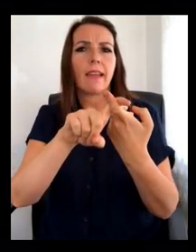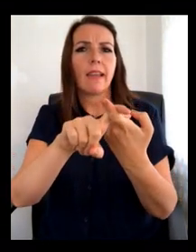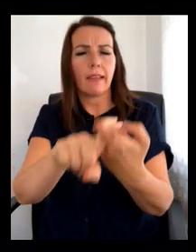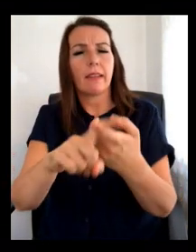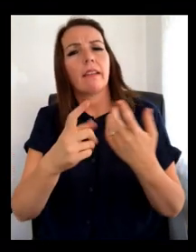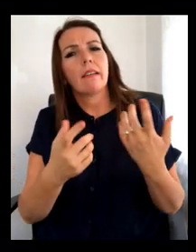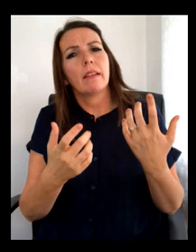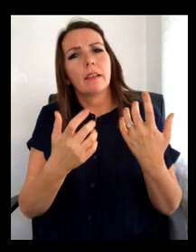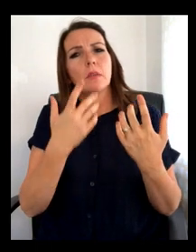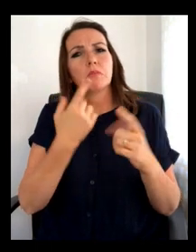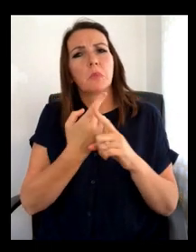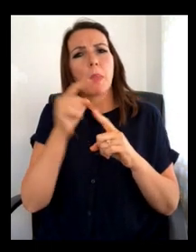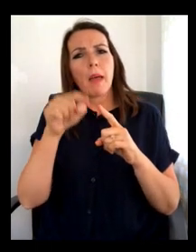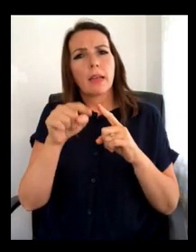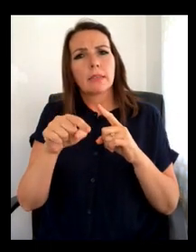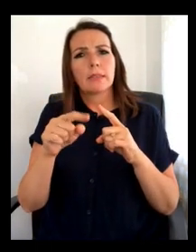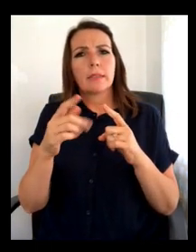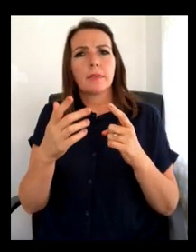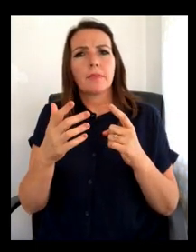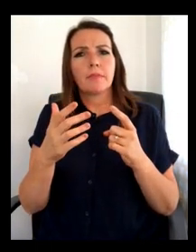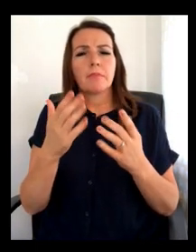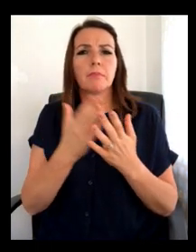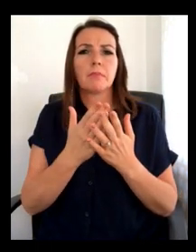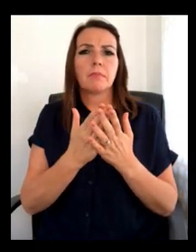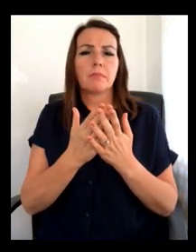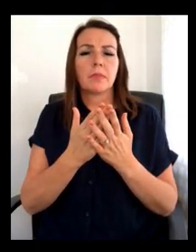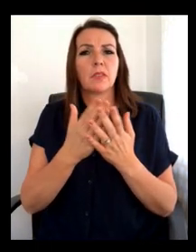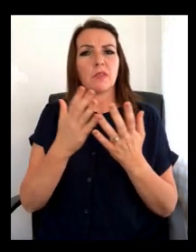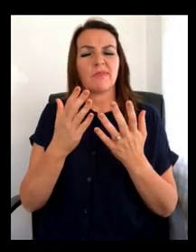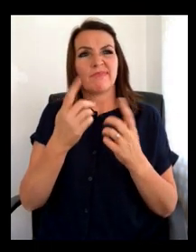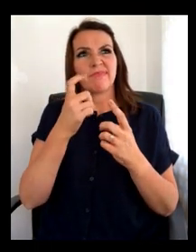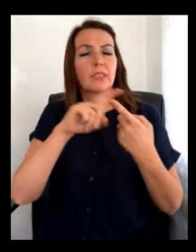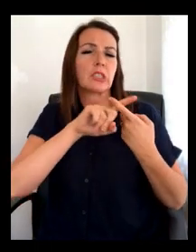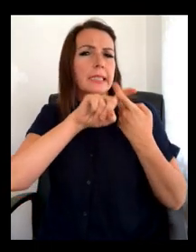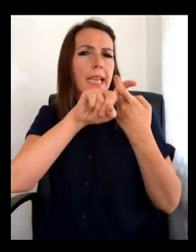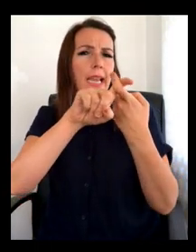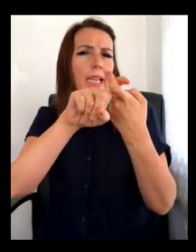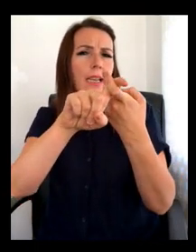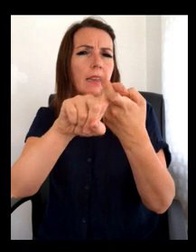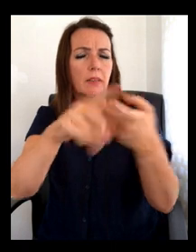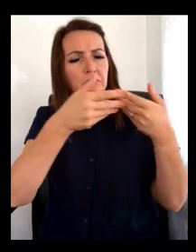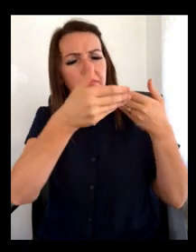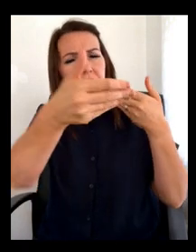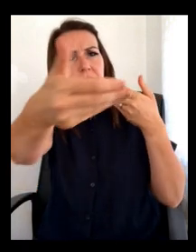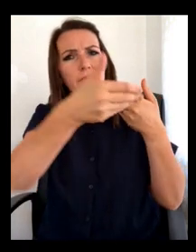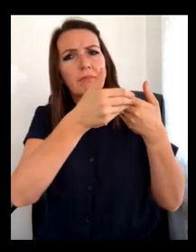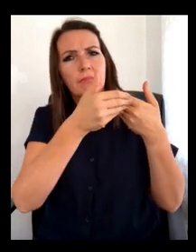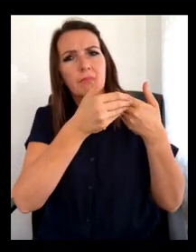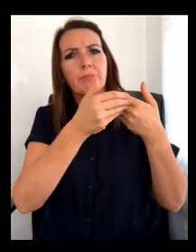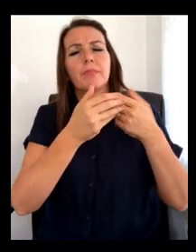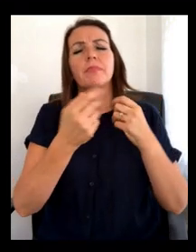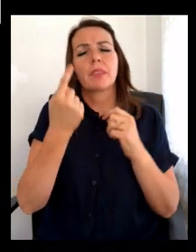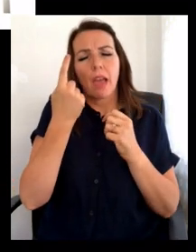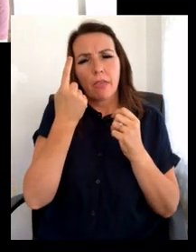particularly, I suppose I can call it economic sustainability for lack of a better option at this point. I think, I mean, and of